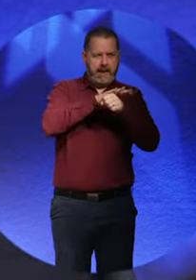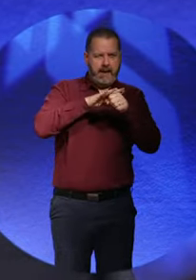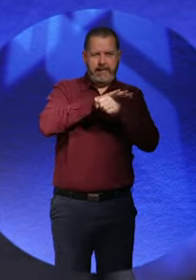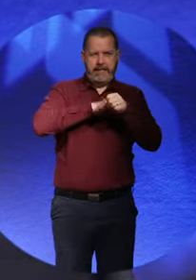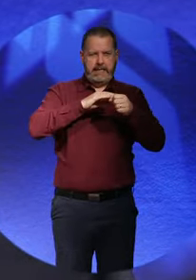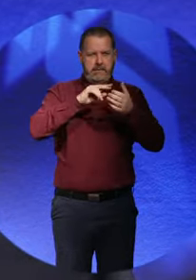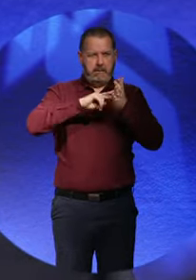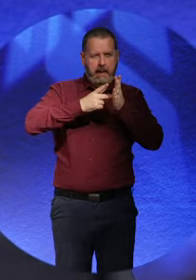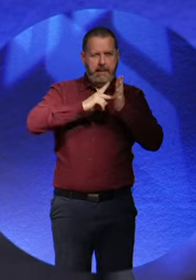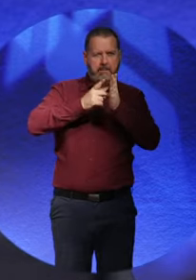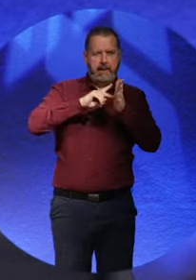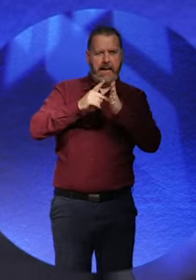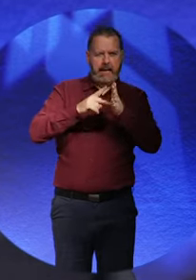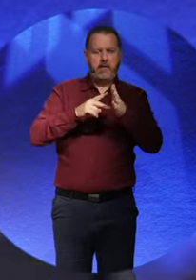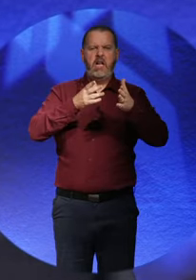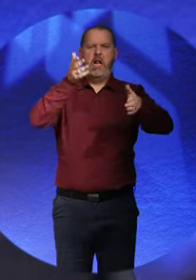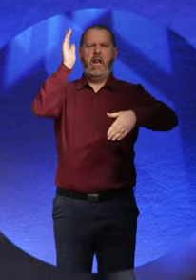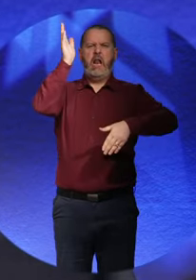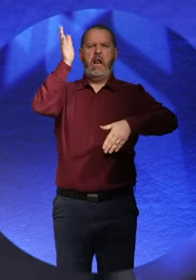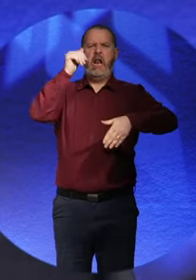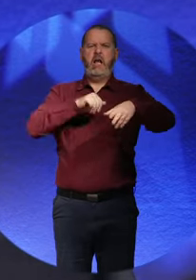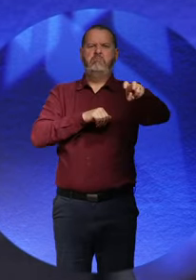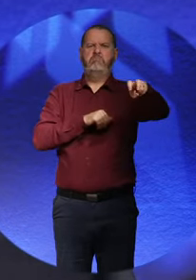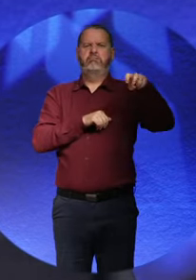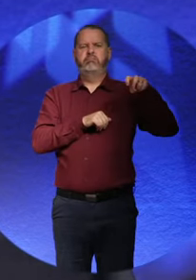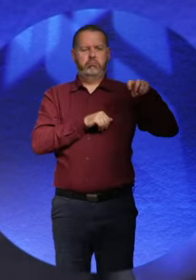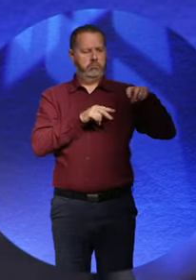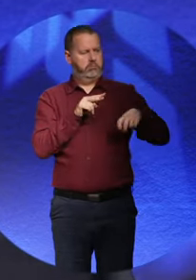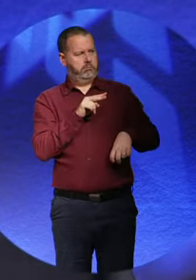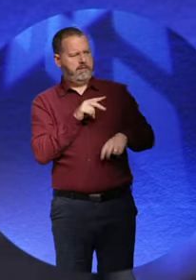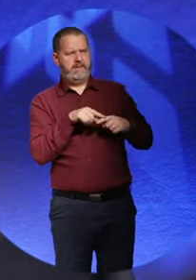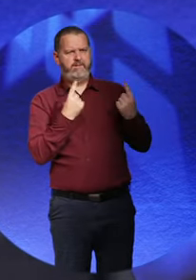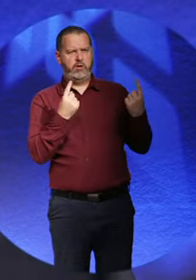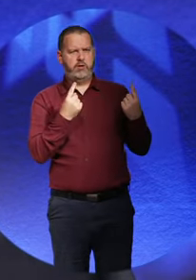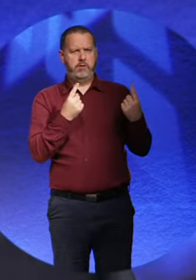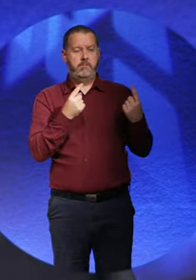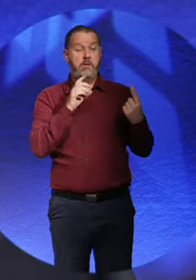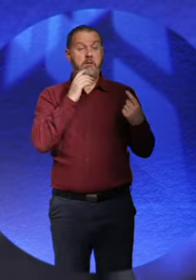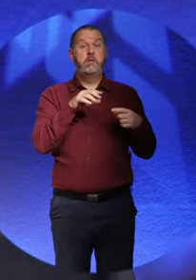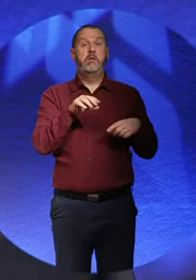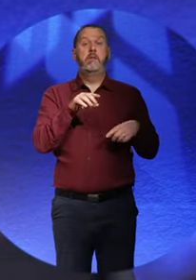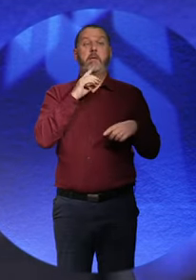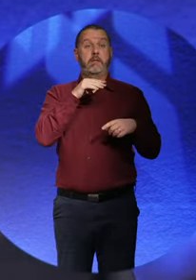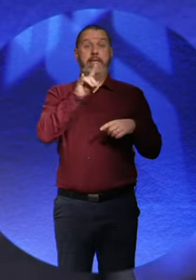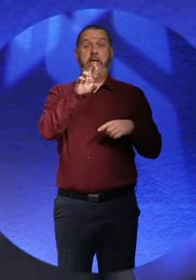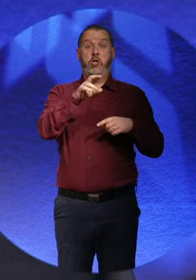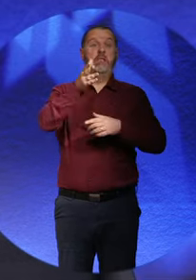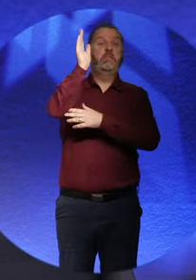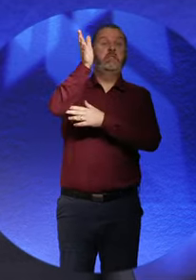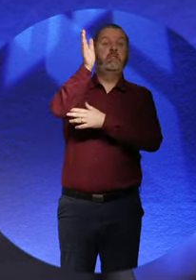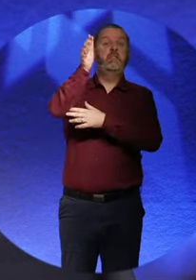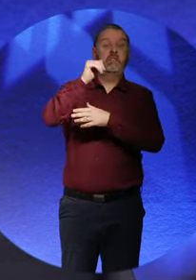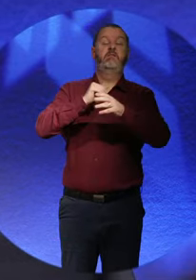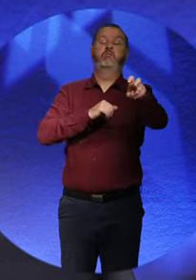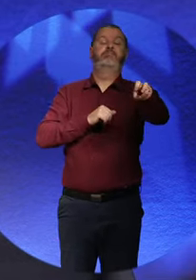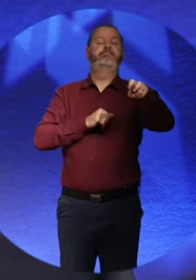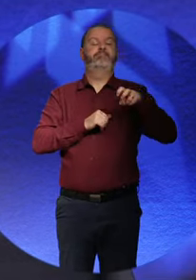rest of it. And he said he came off... He knew that when he came off stage because he lifted up his glass of water and he said to Speer, how did that go?